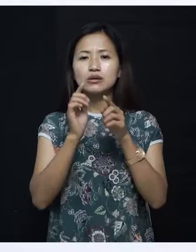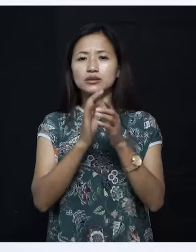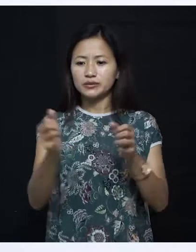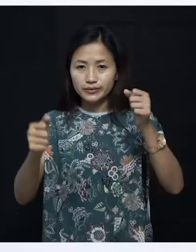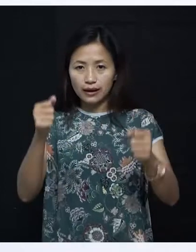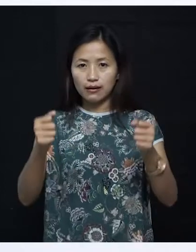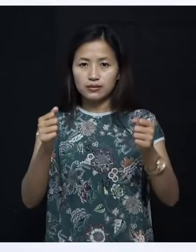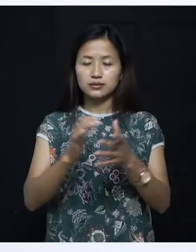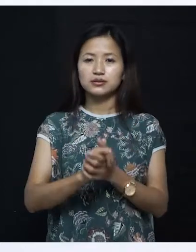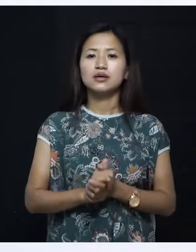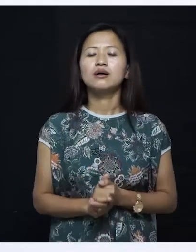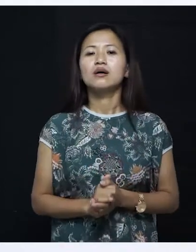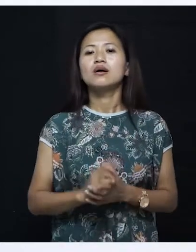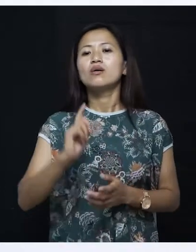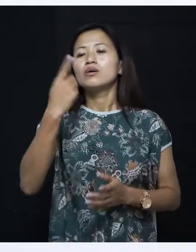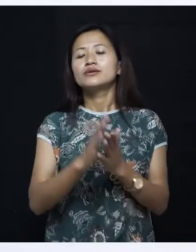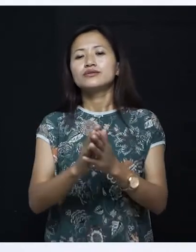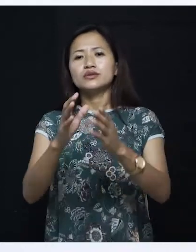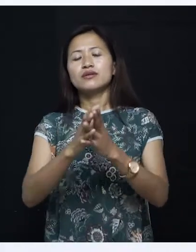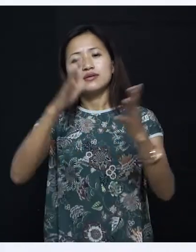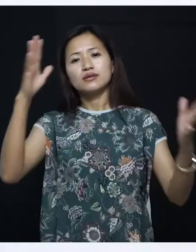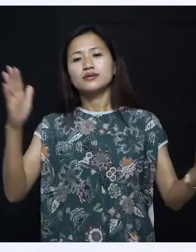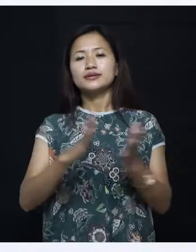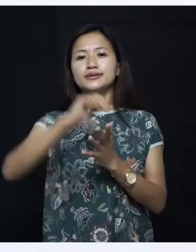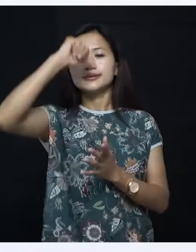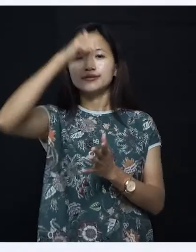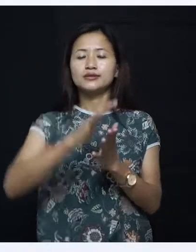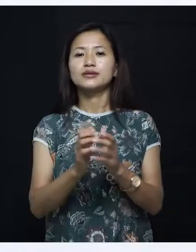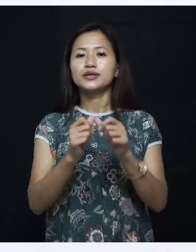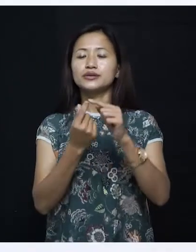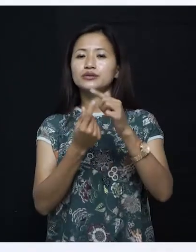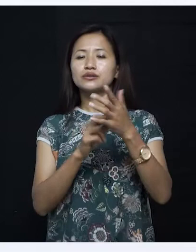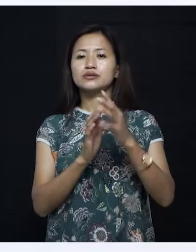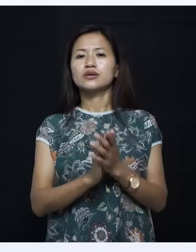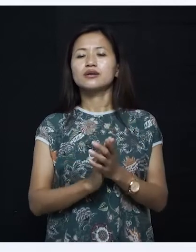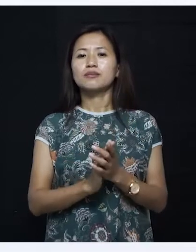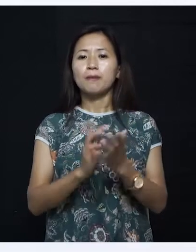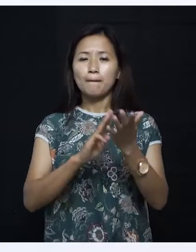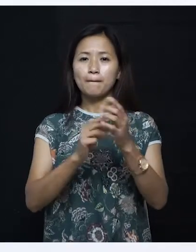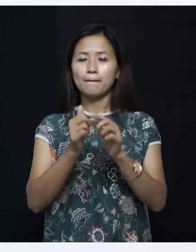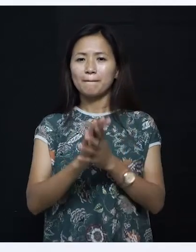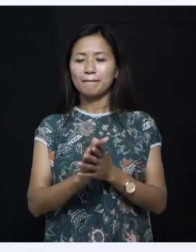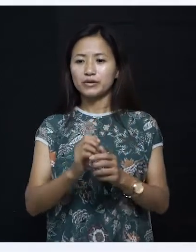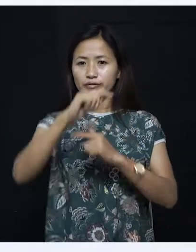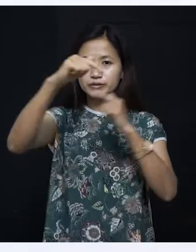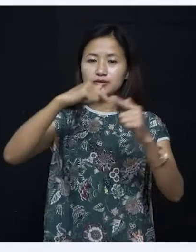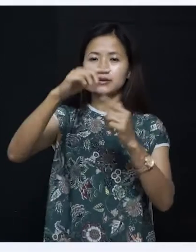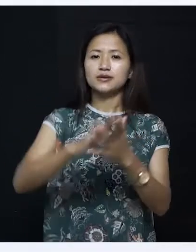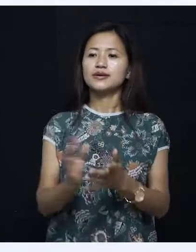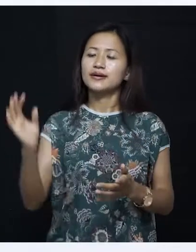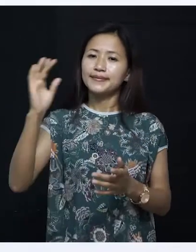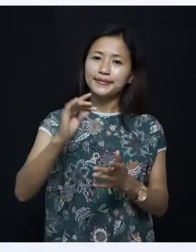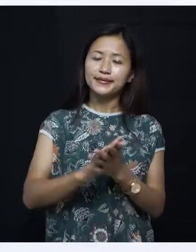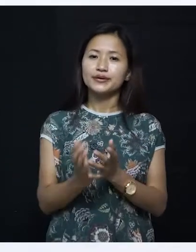So here, one of the largest industries in India is the automobile industries. Okay, and this is